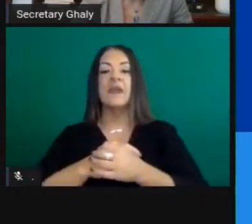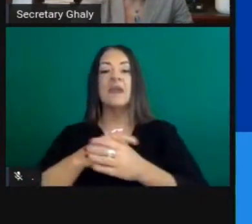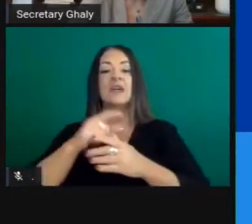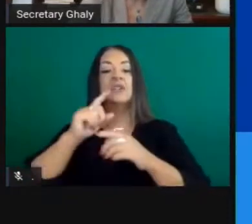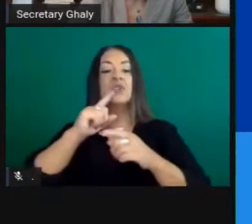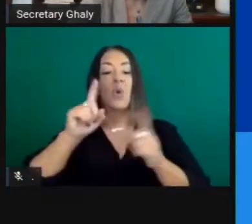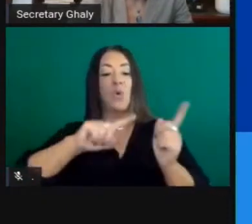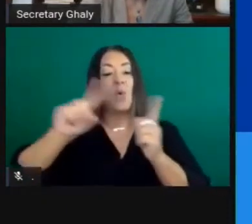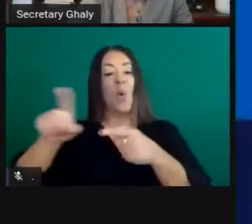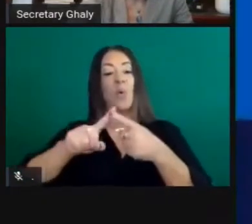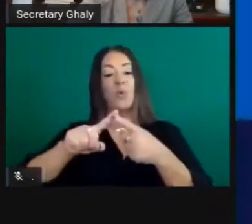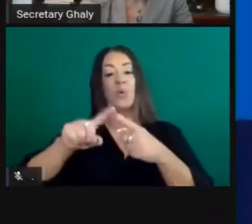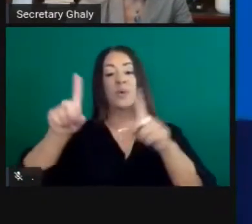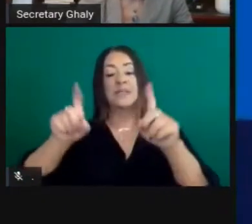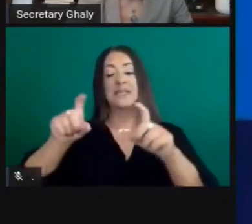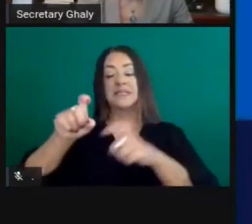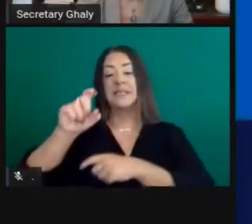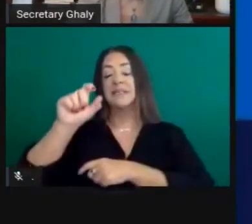testing.covid19.ca.gov.